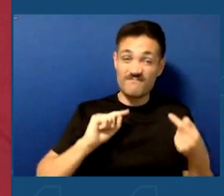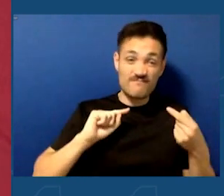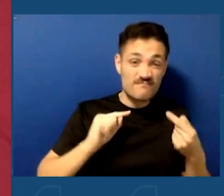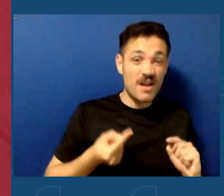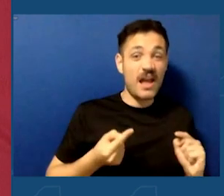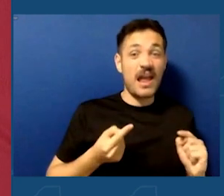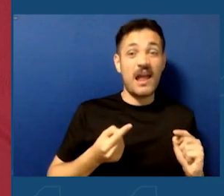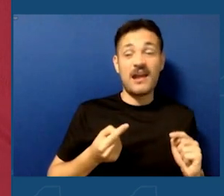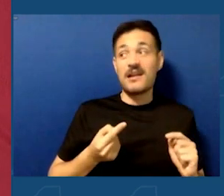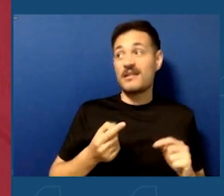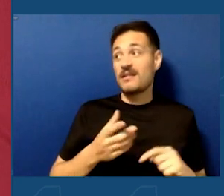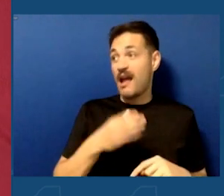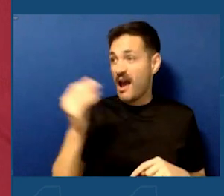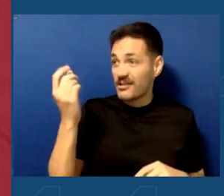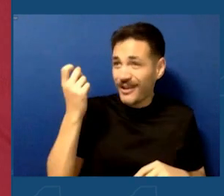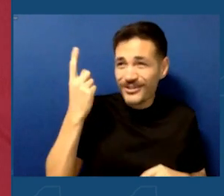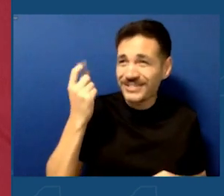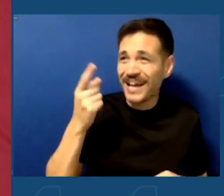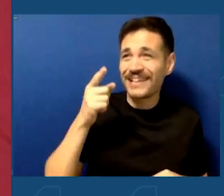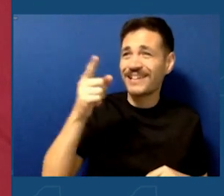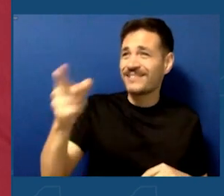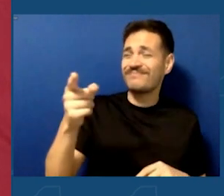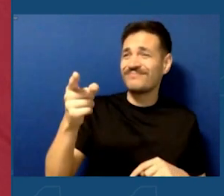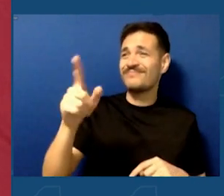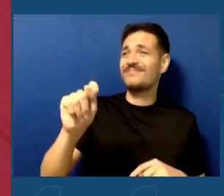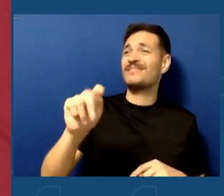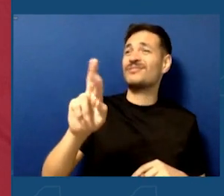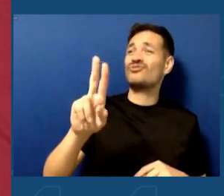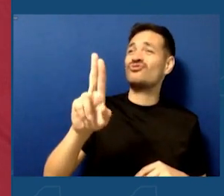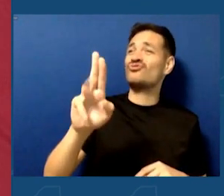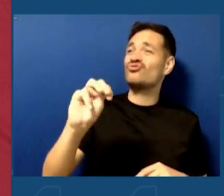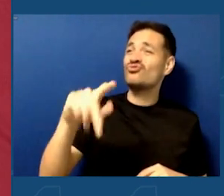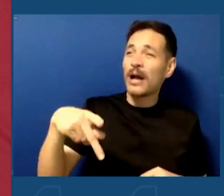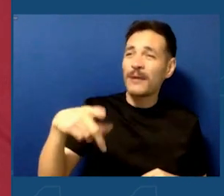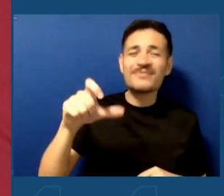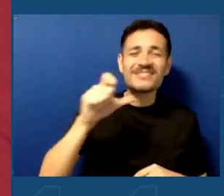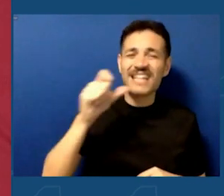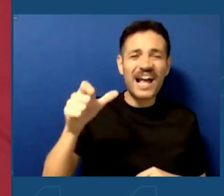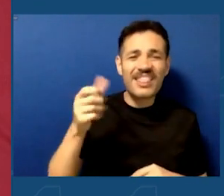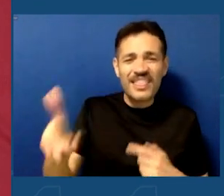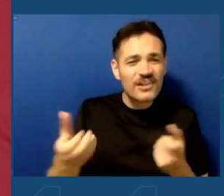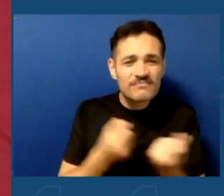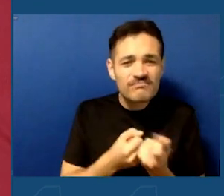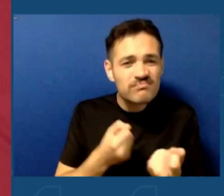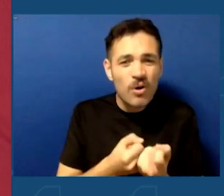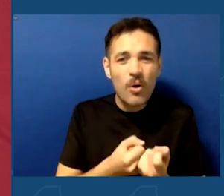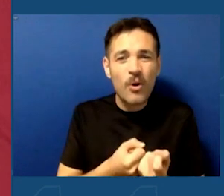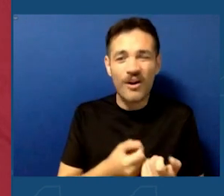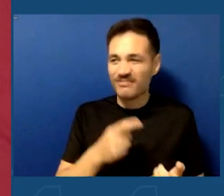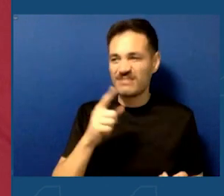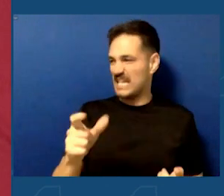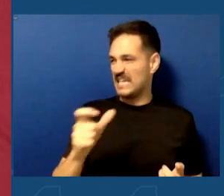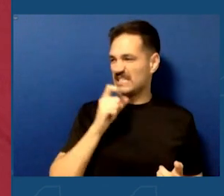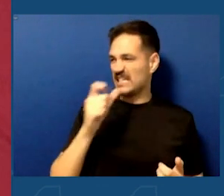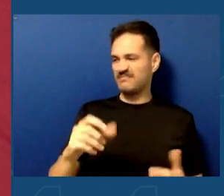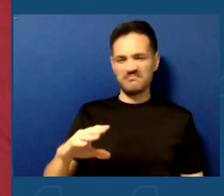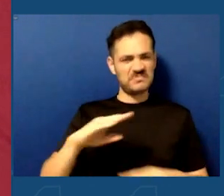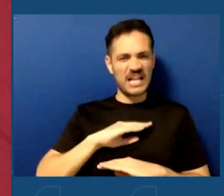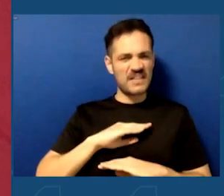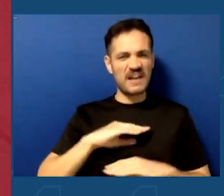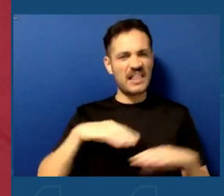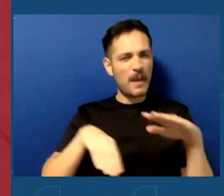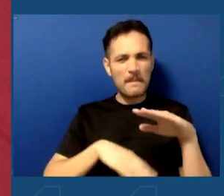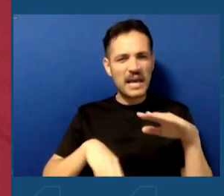government, Donald Trump, wasn't there to assist and to fulfill the most basic responsibility, and that is to